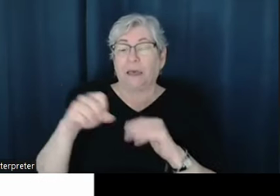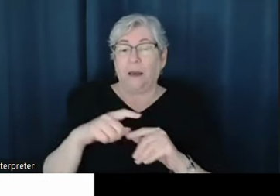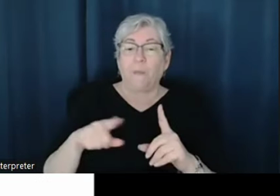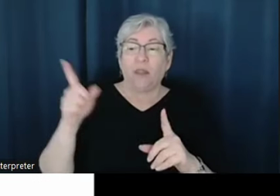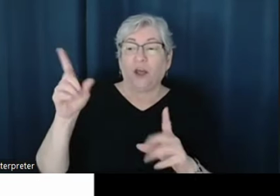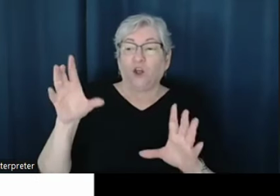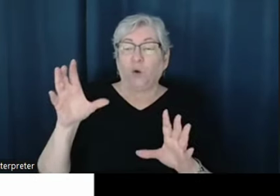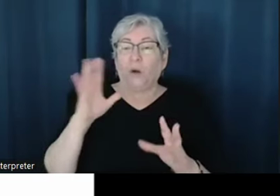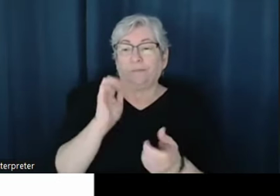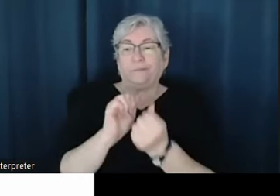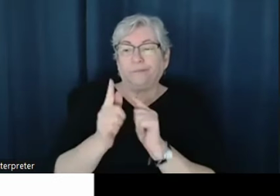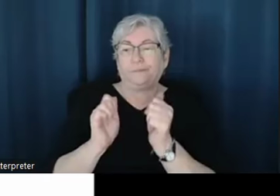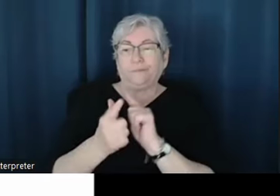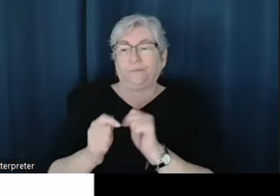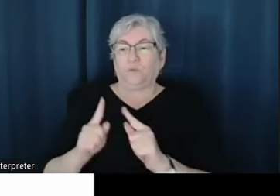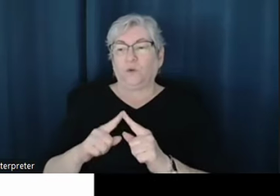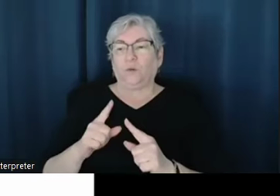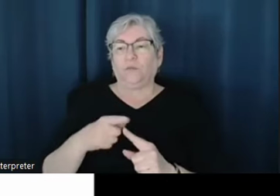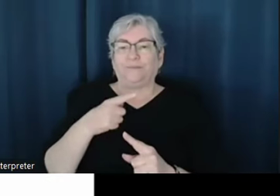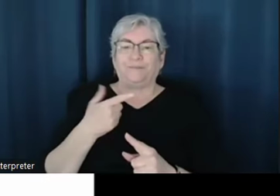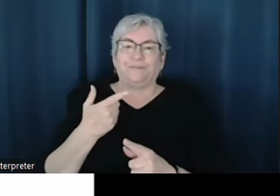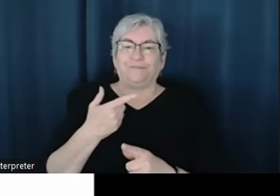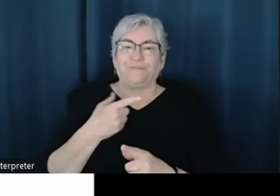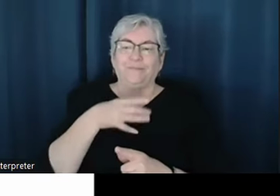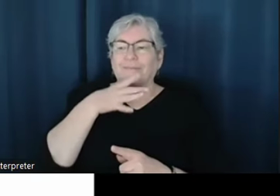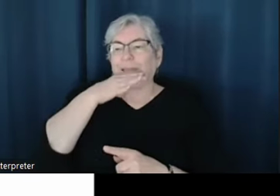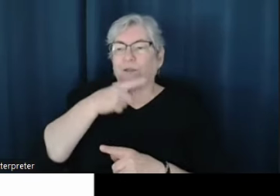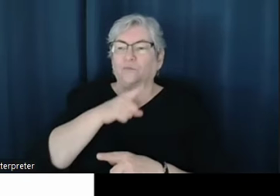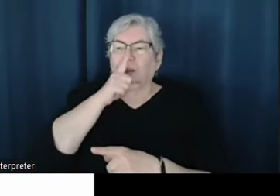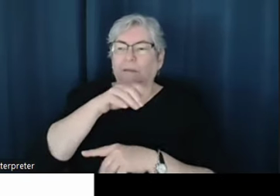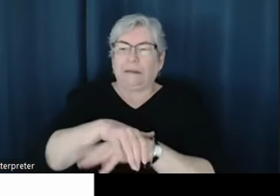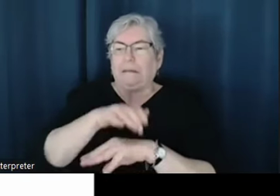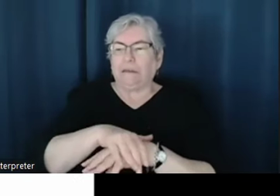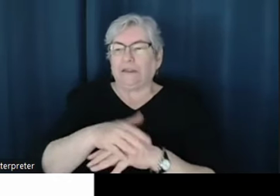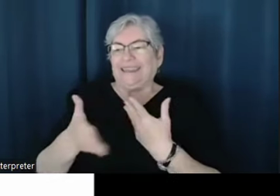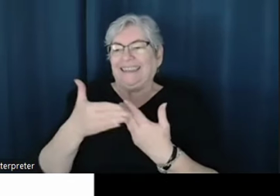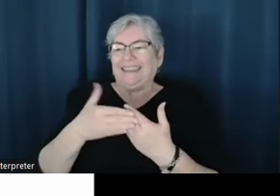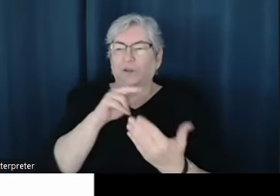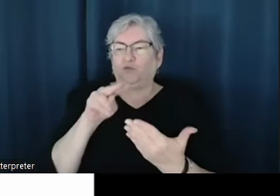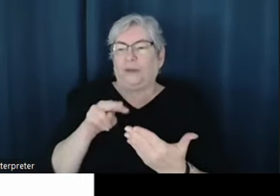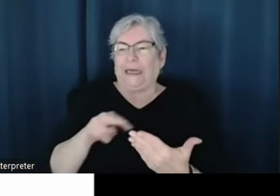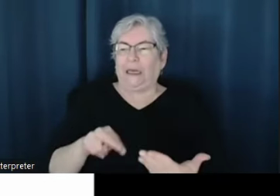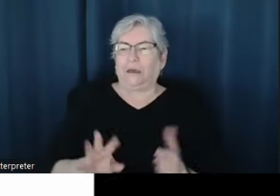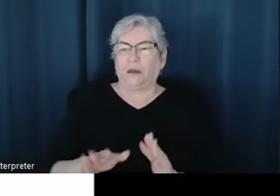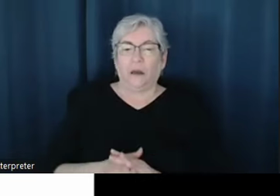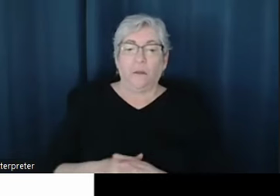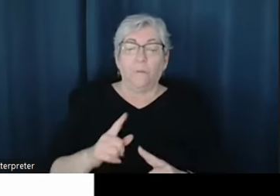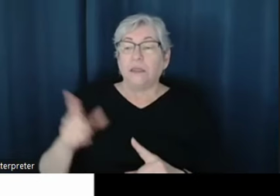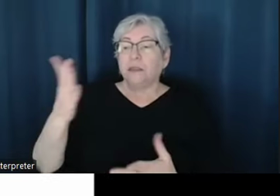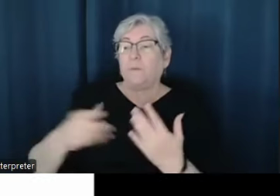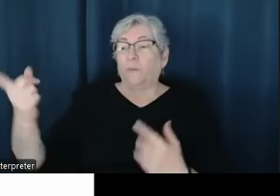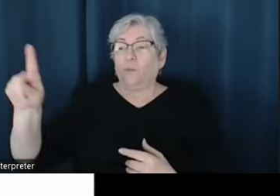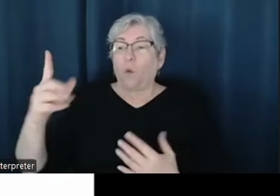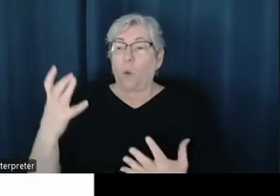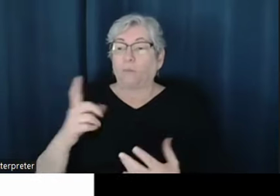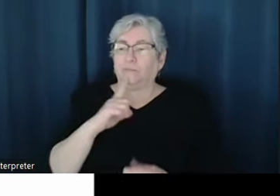is translating it down into the real world. So I appreciate the effort that Ray's is doing to make that happen. But for those of you that want the